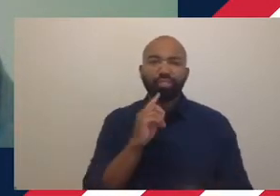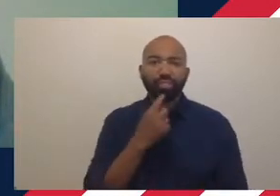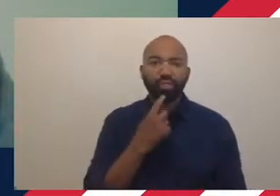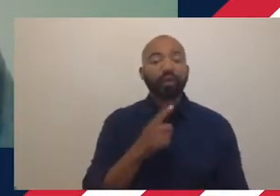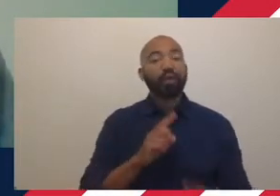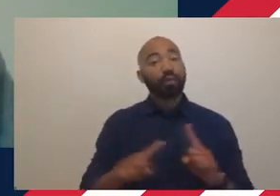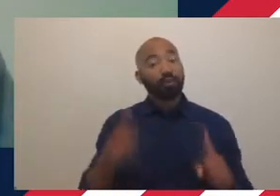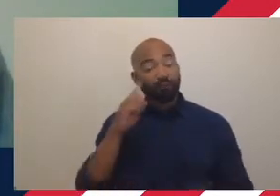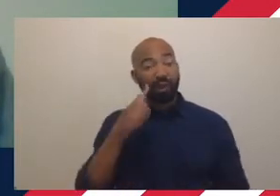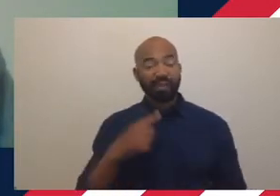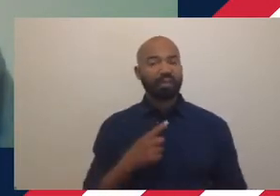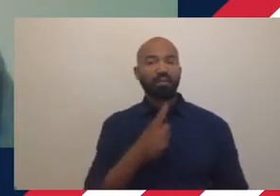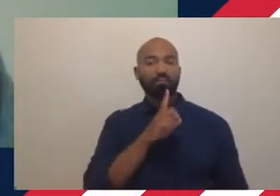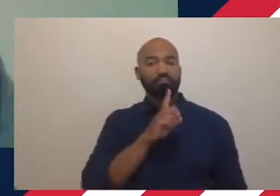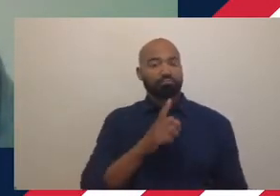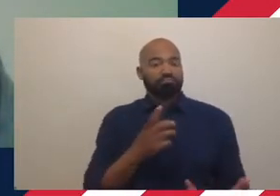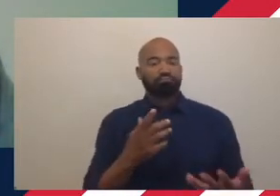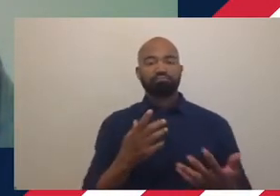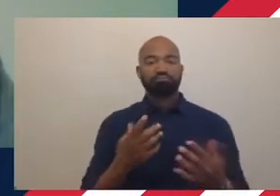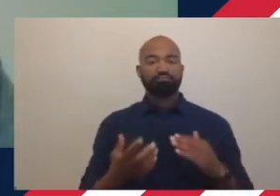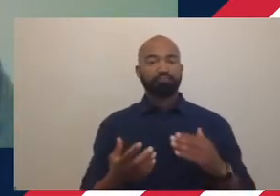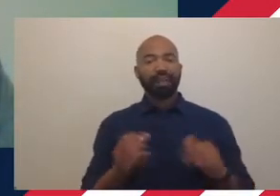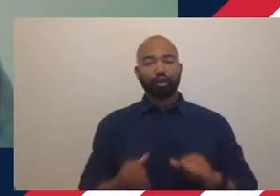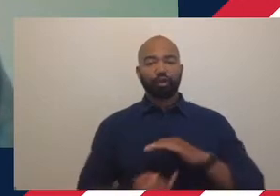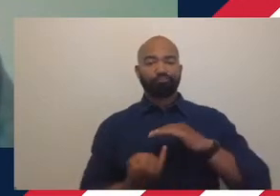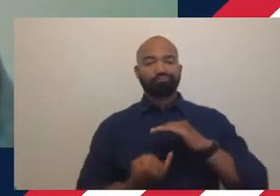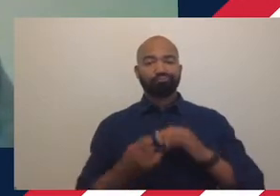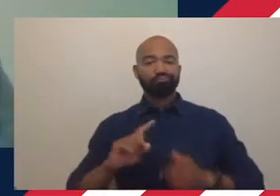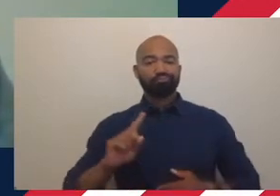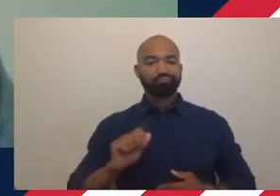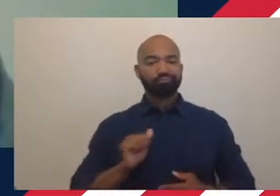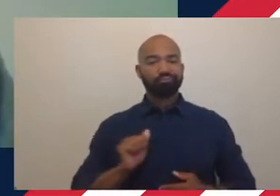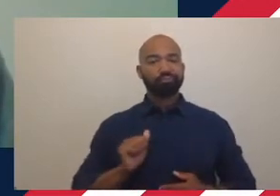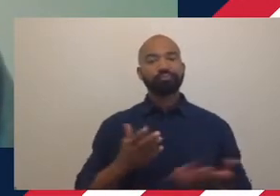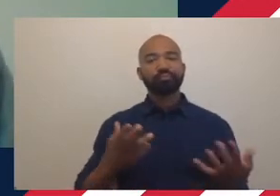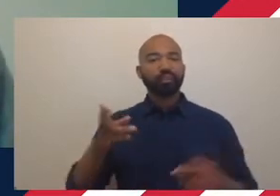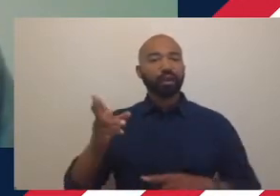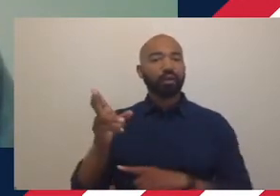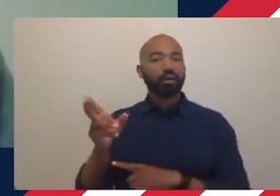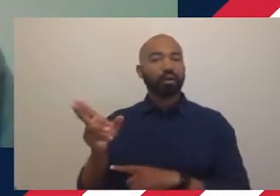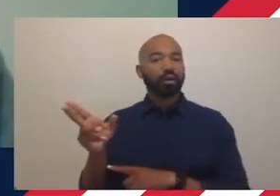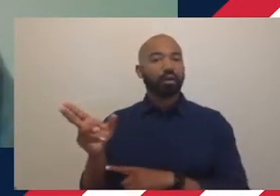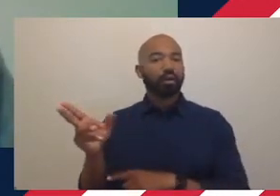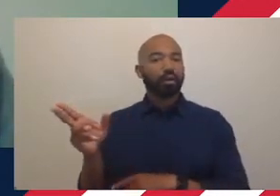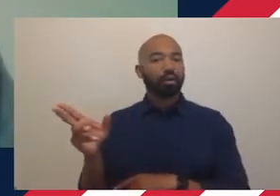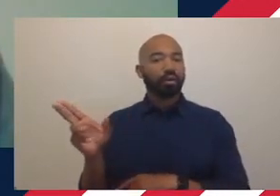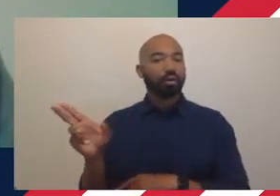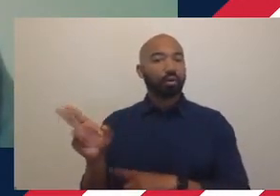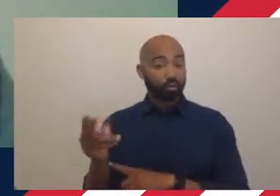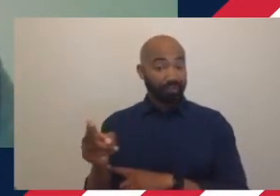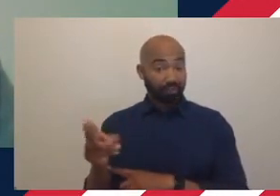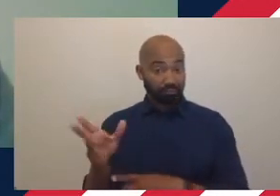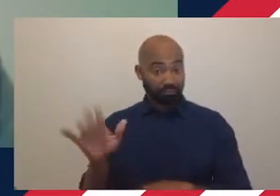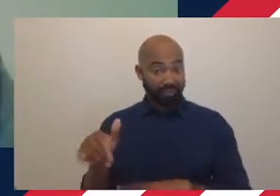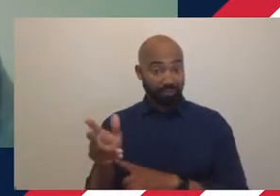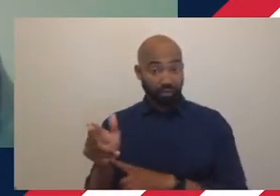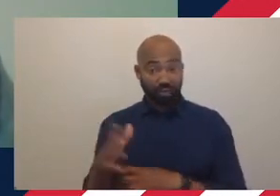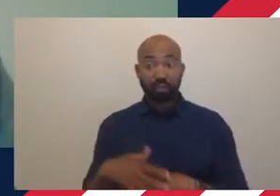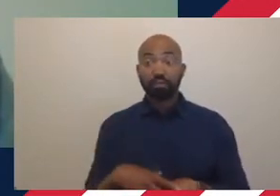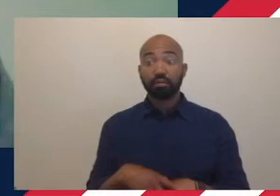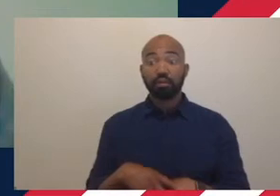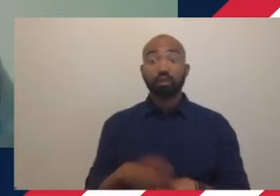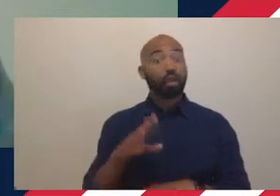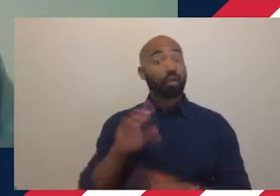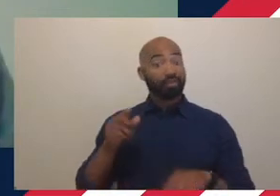hotel room. But initially it was really tough because once the hotel found out I was positive, they kicked me out,